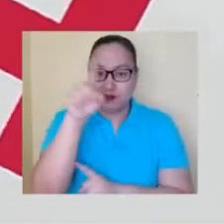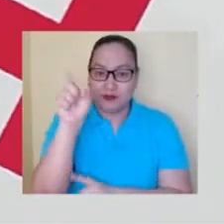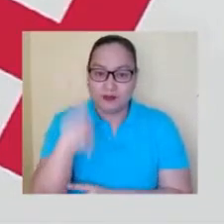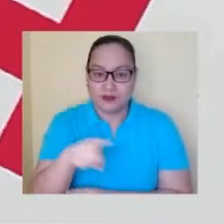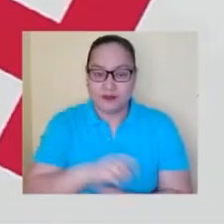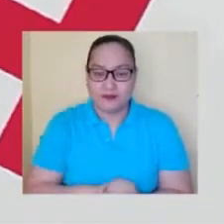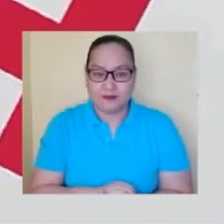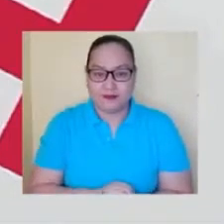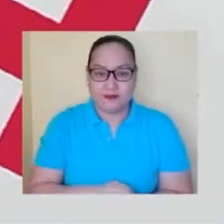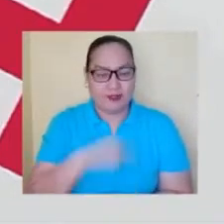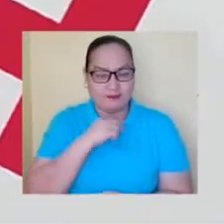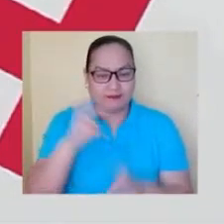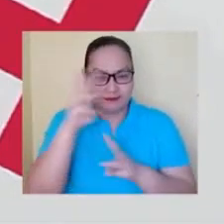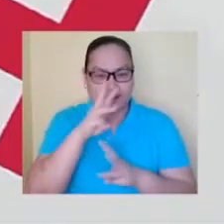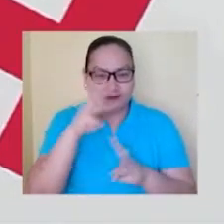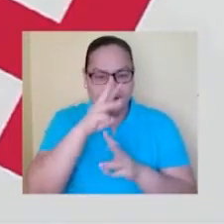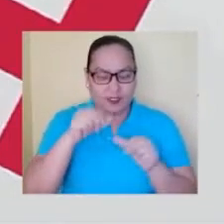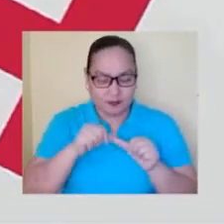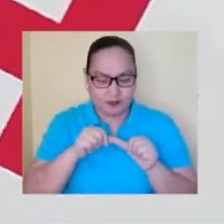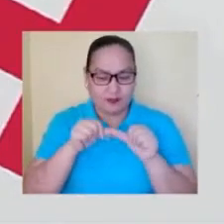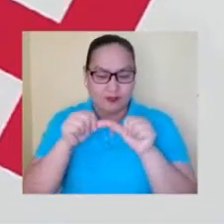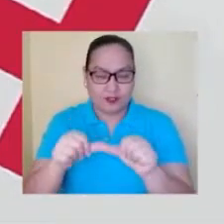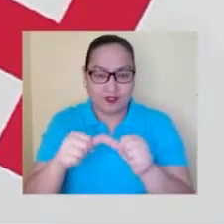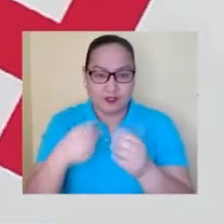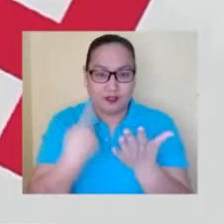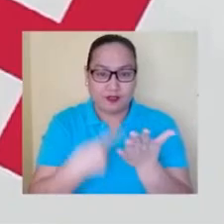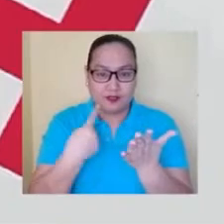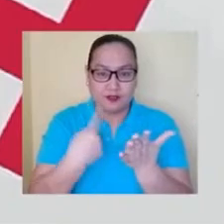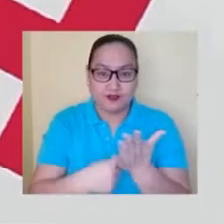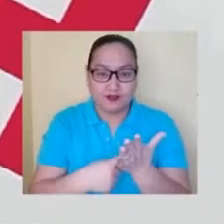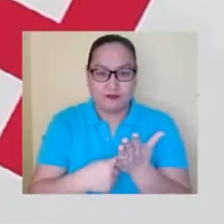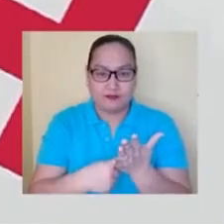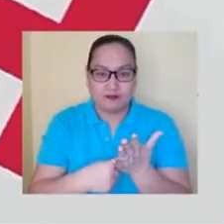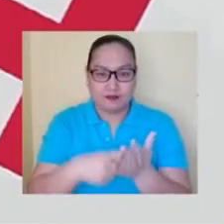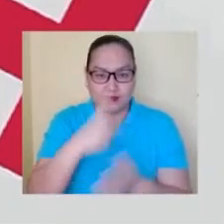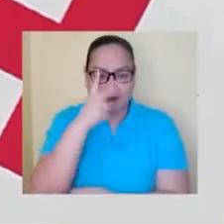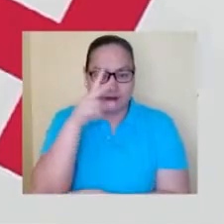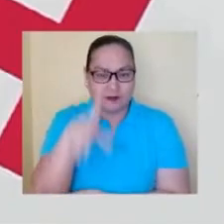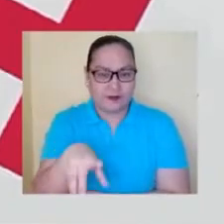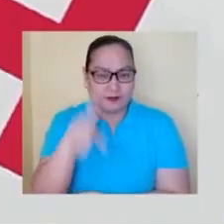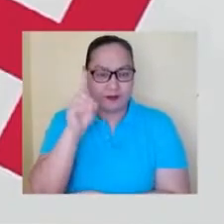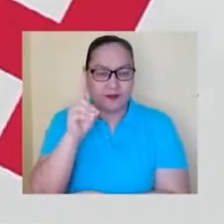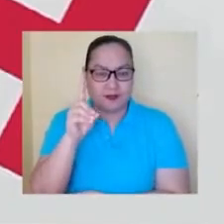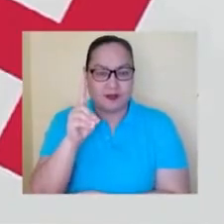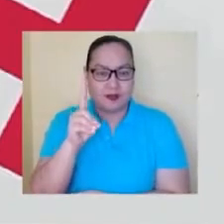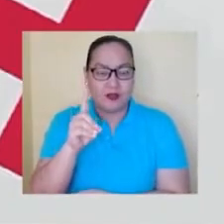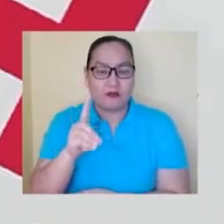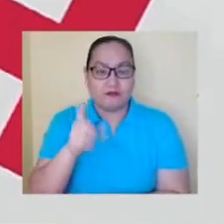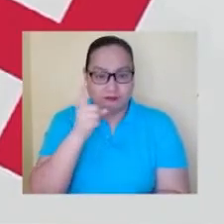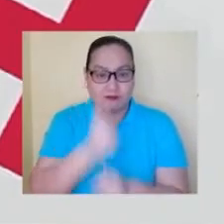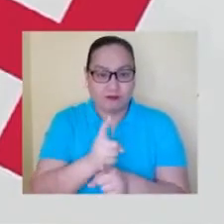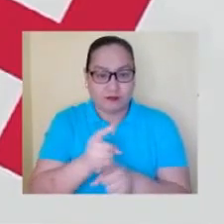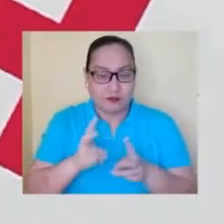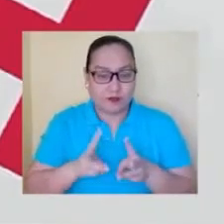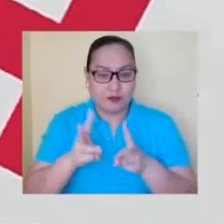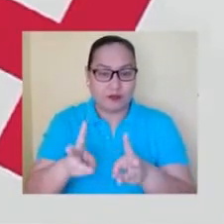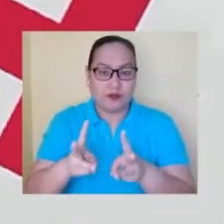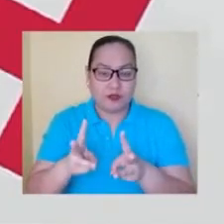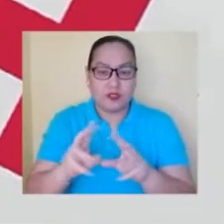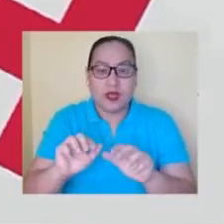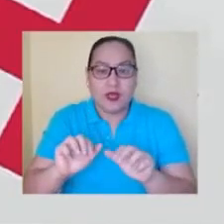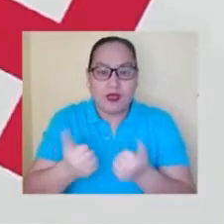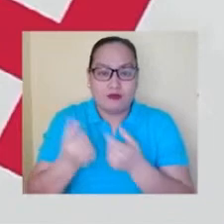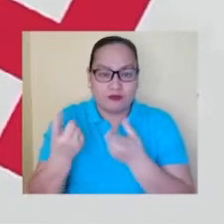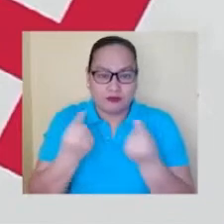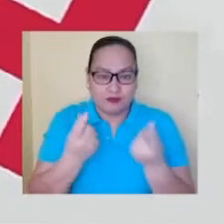Do not worry. As we go on, you will discover the proper ways of addressing those situations